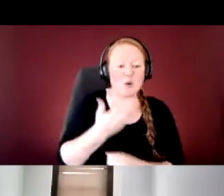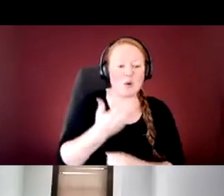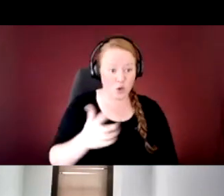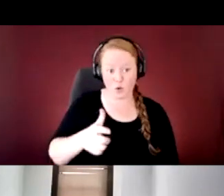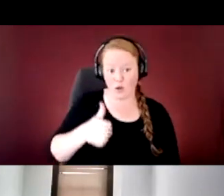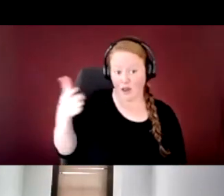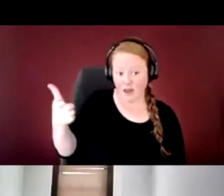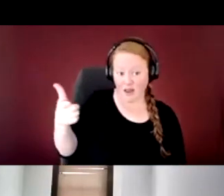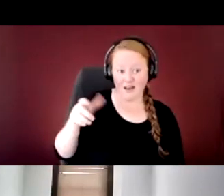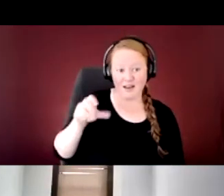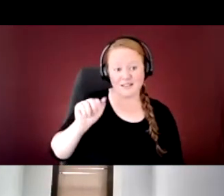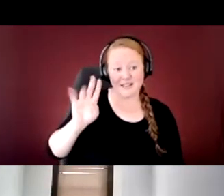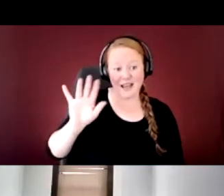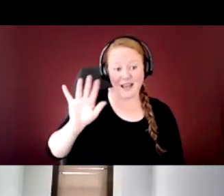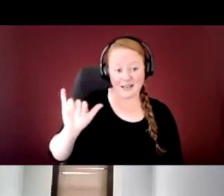Moore.